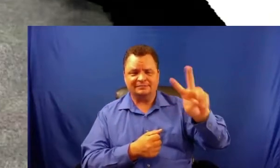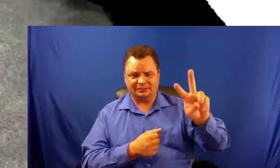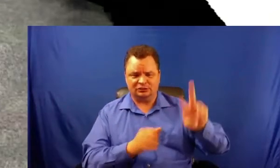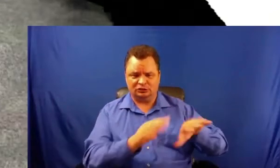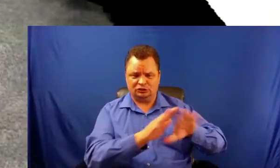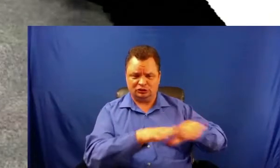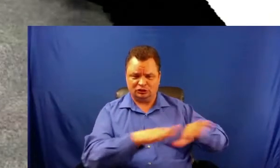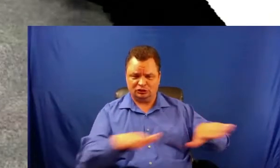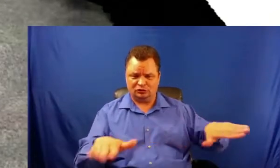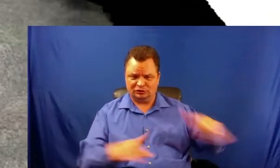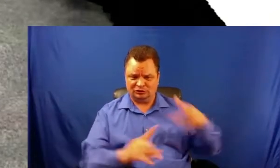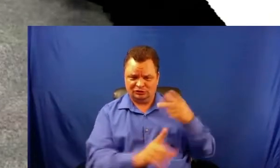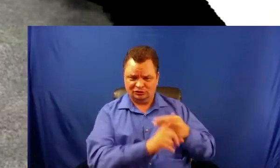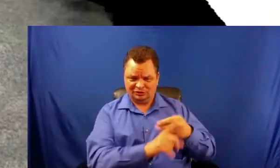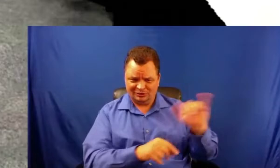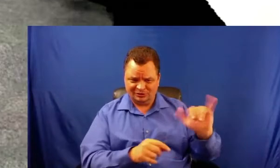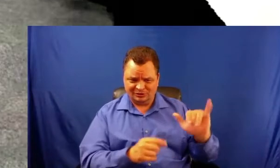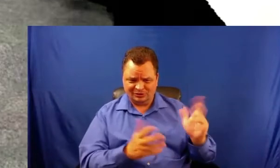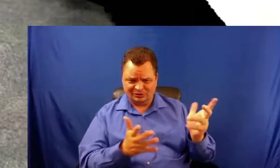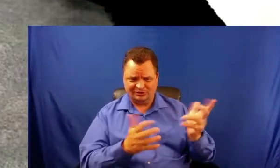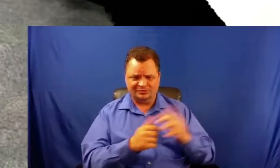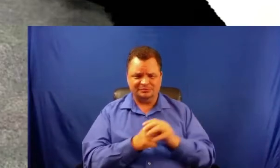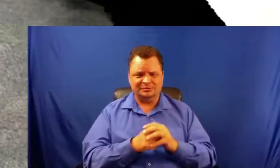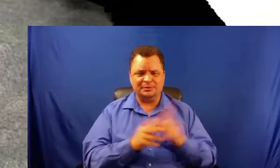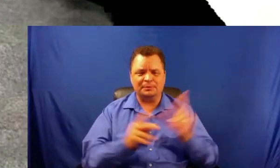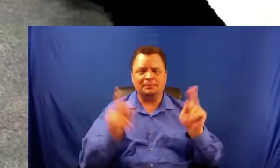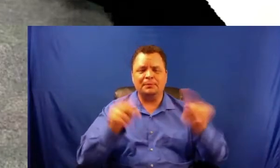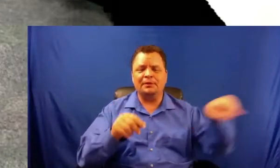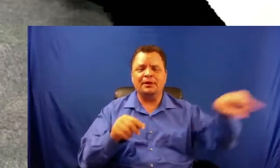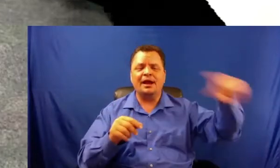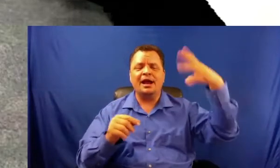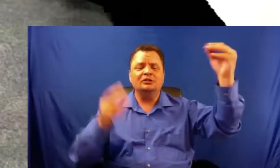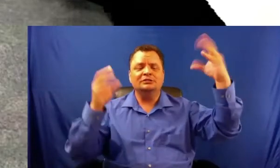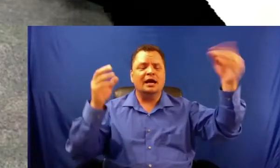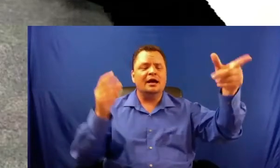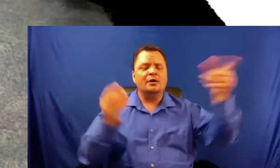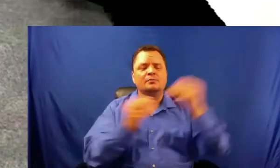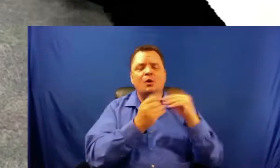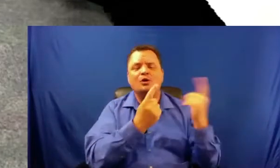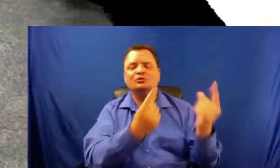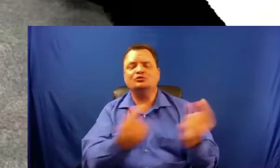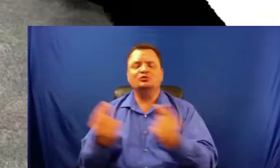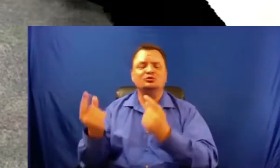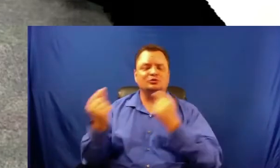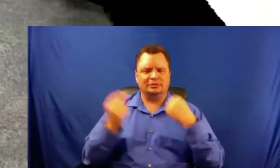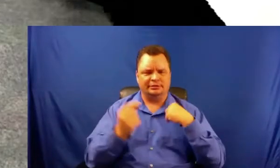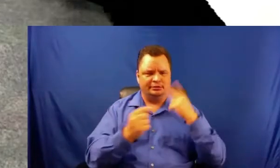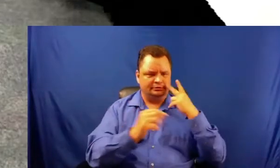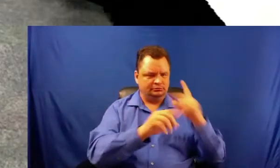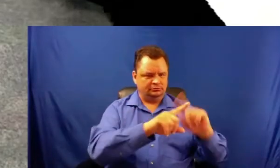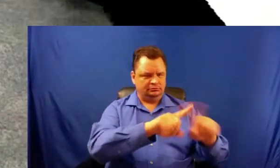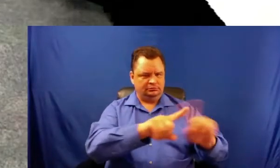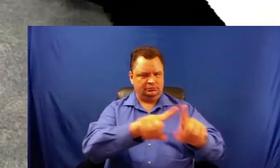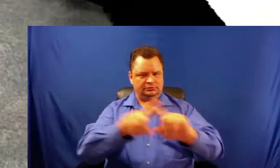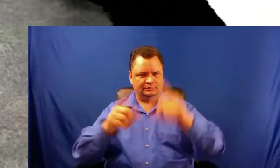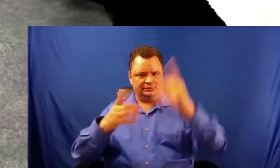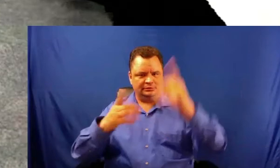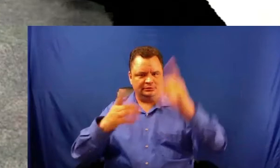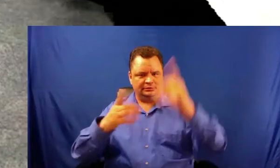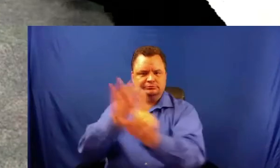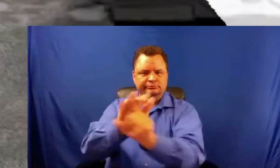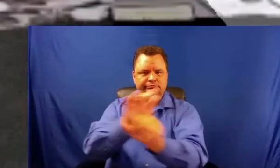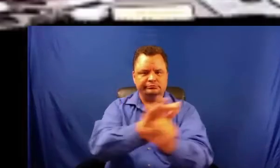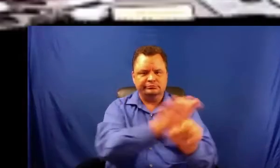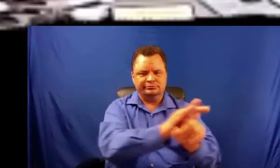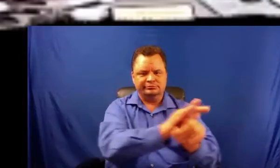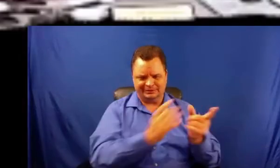just thinking that as people are out and about more, we might see more of a lot of different respiratory illnesses. I'm so glad you brought that